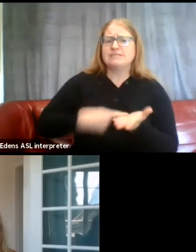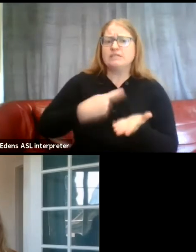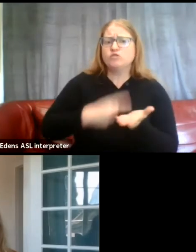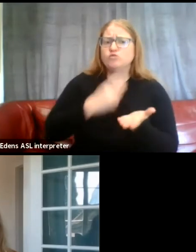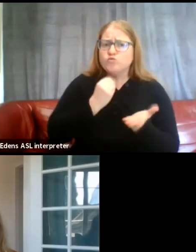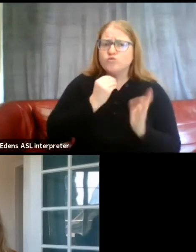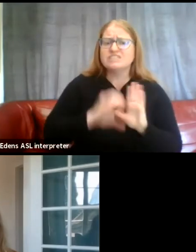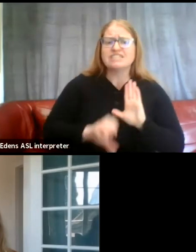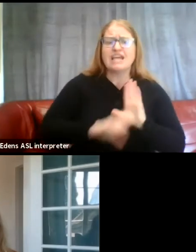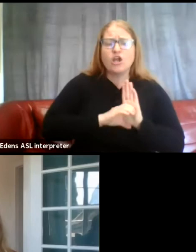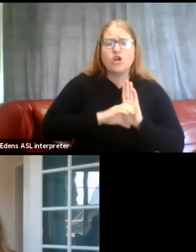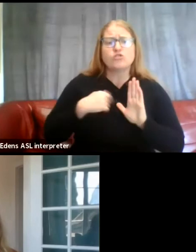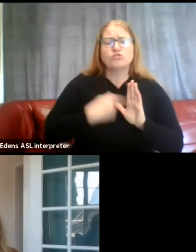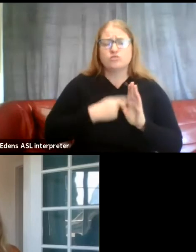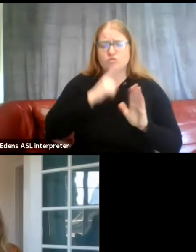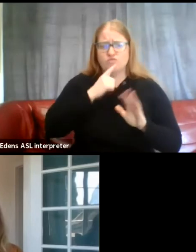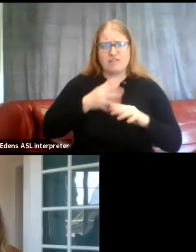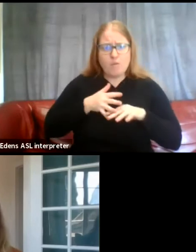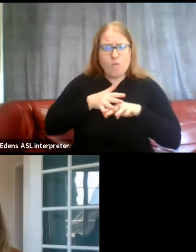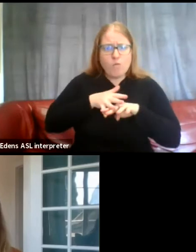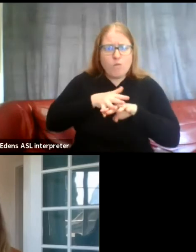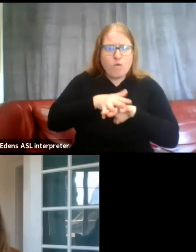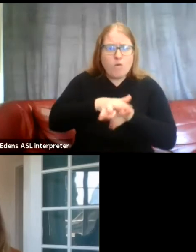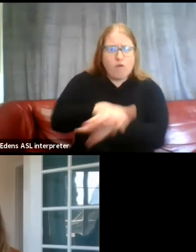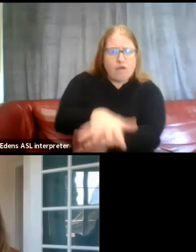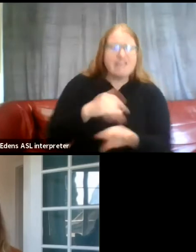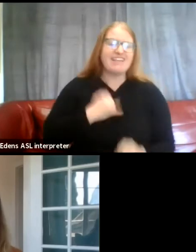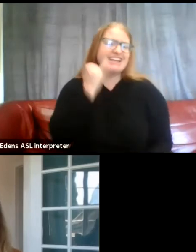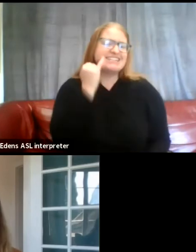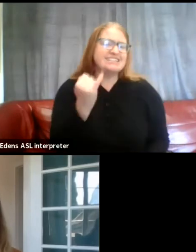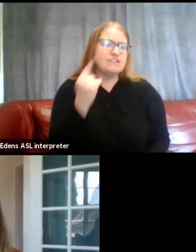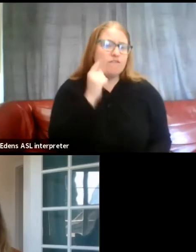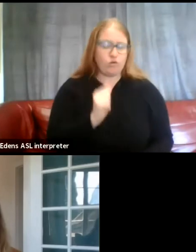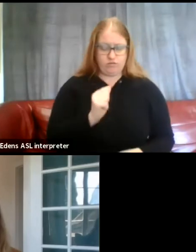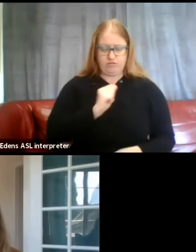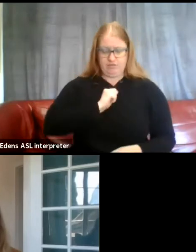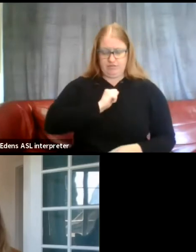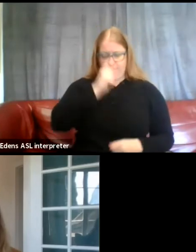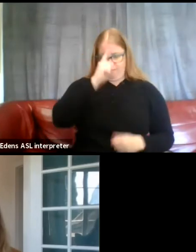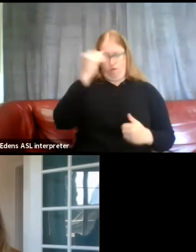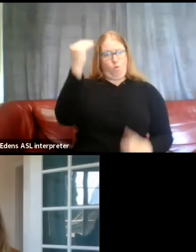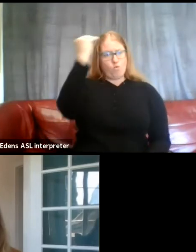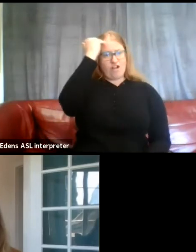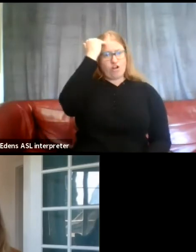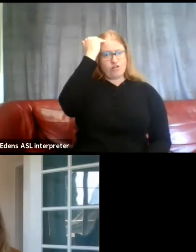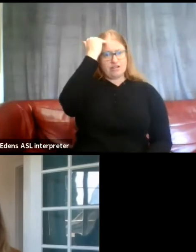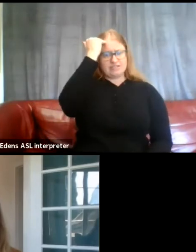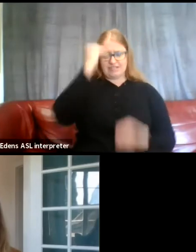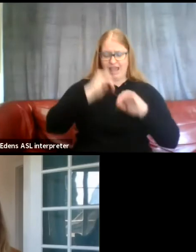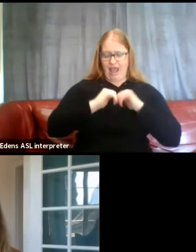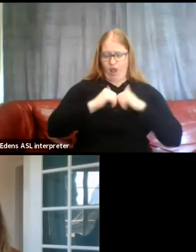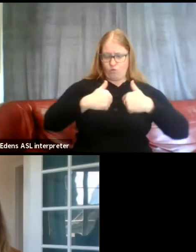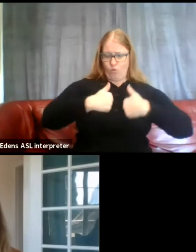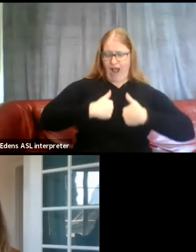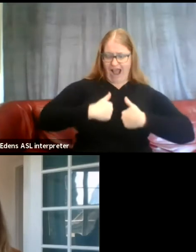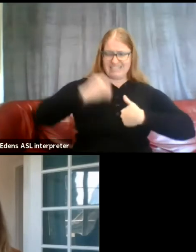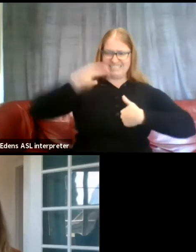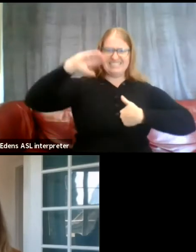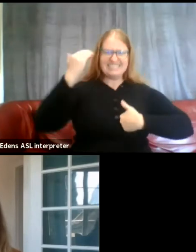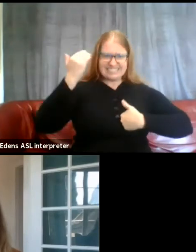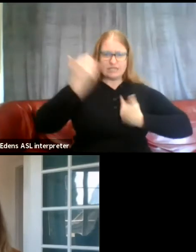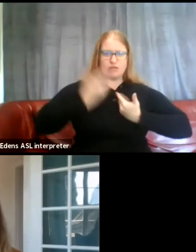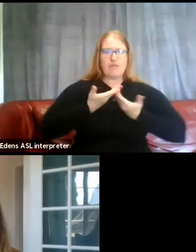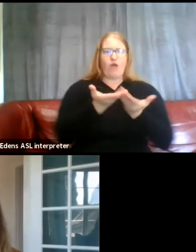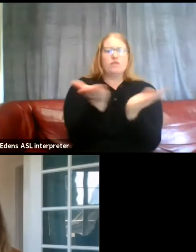weaving in this really powerful way, the notion of that self-consciousness of, you know, how do I come across? And, you know, some of this is